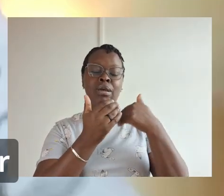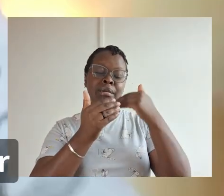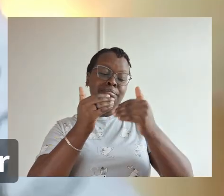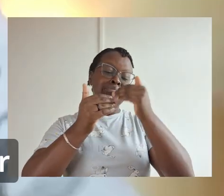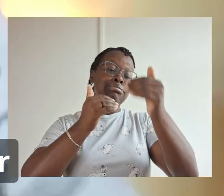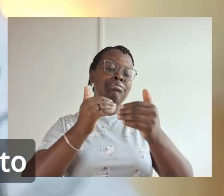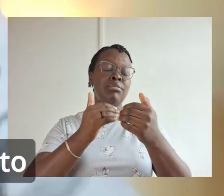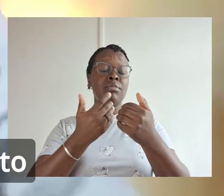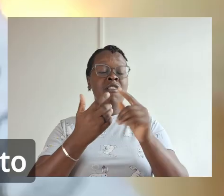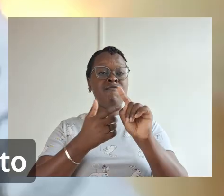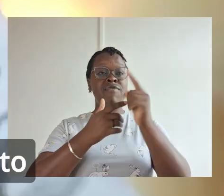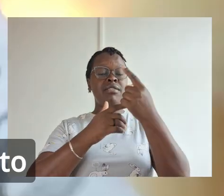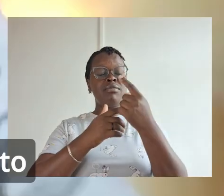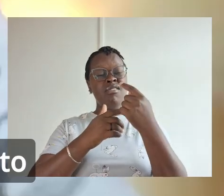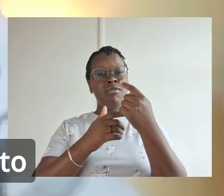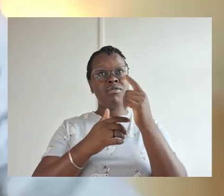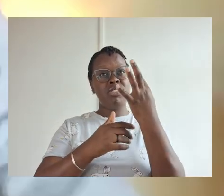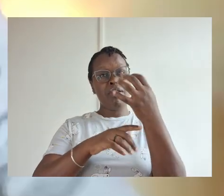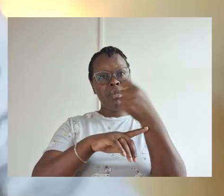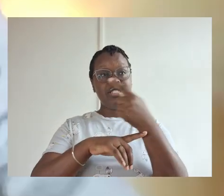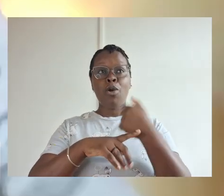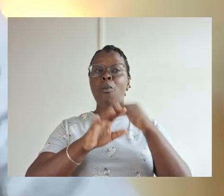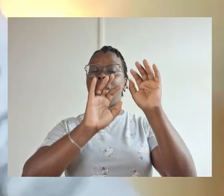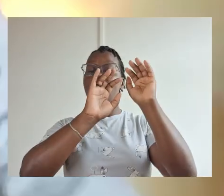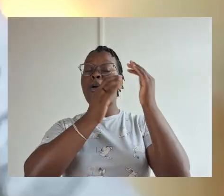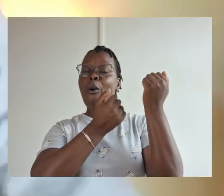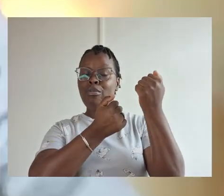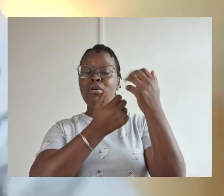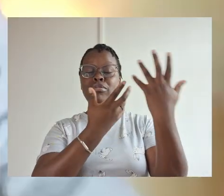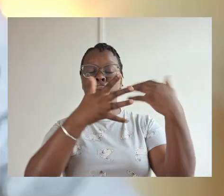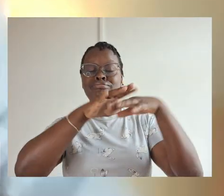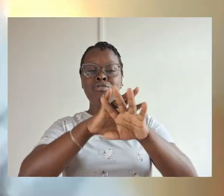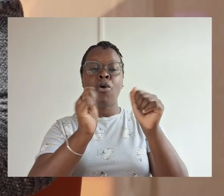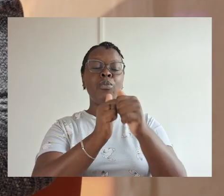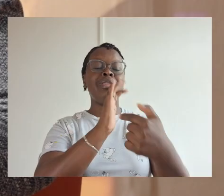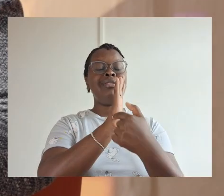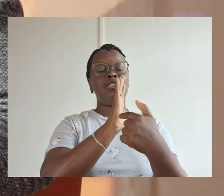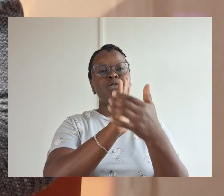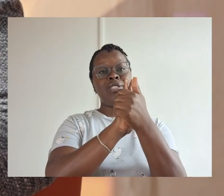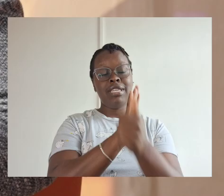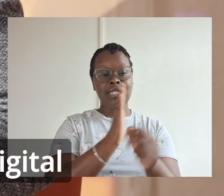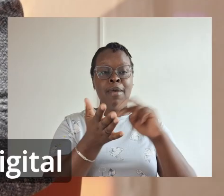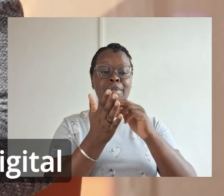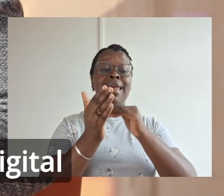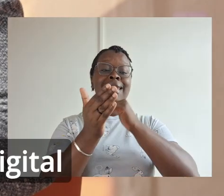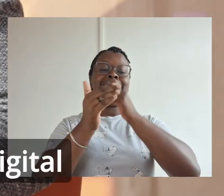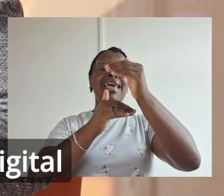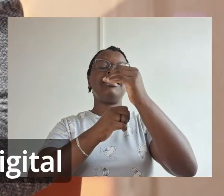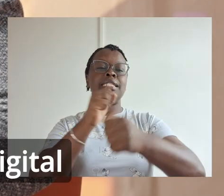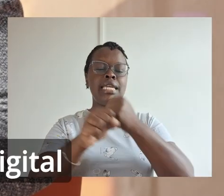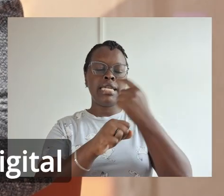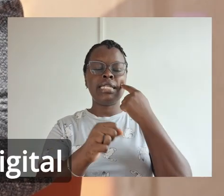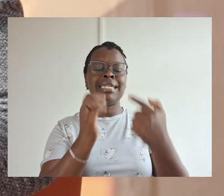the first quarter of the communities, and we are going to incorporate that with the digital skills, hopefully. So next year the